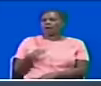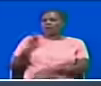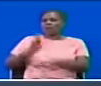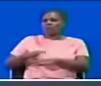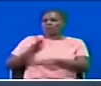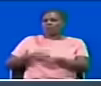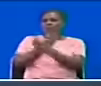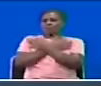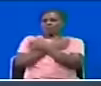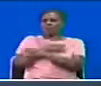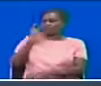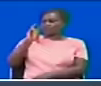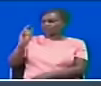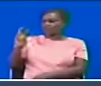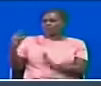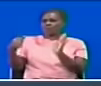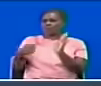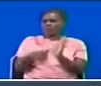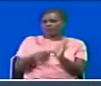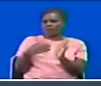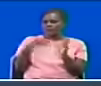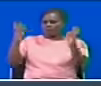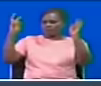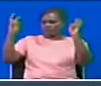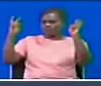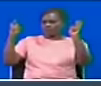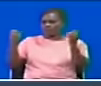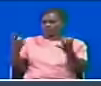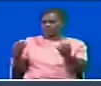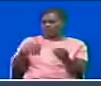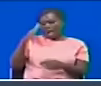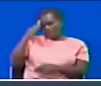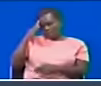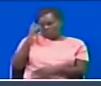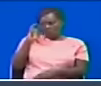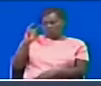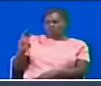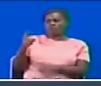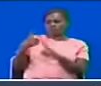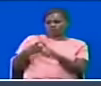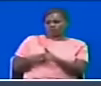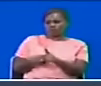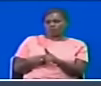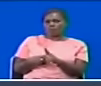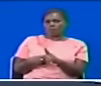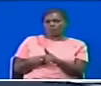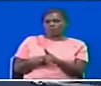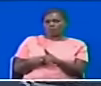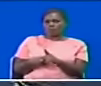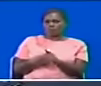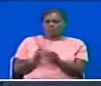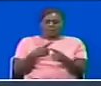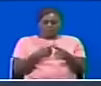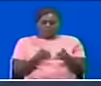of Checkpoint, always here to discuss quite a number of issues. I know she's watching us tonight from her couch or her bed. We wish her well.